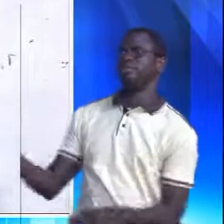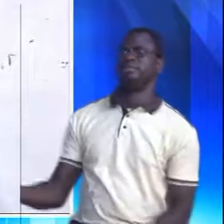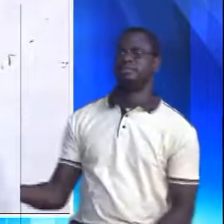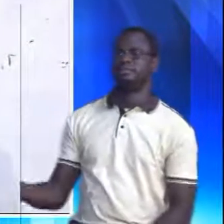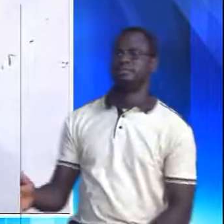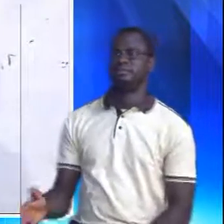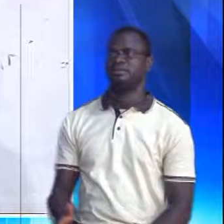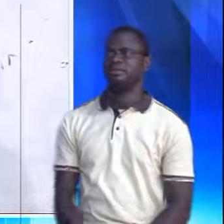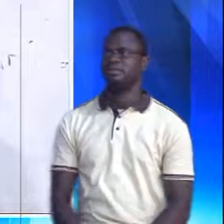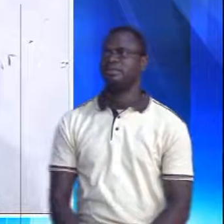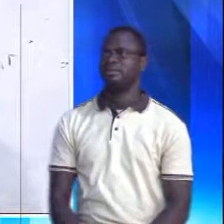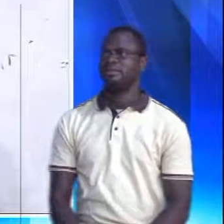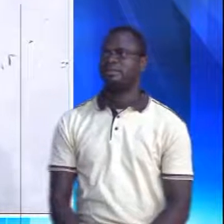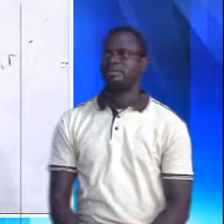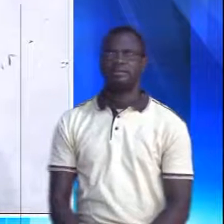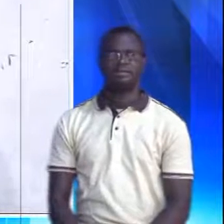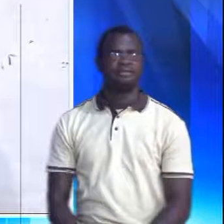another property.